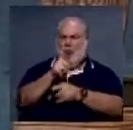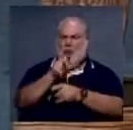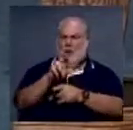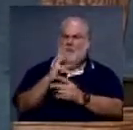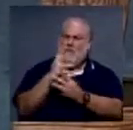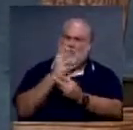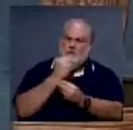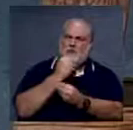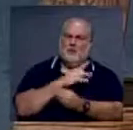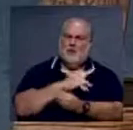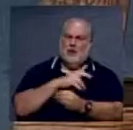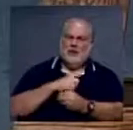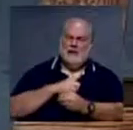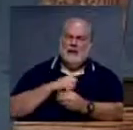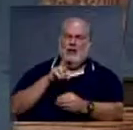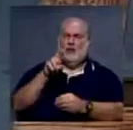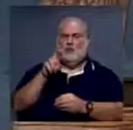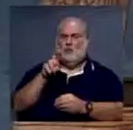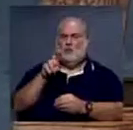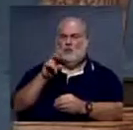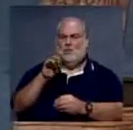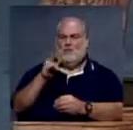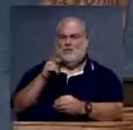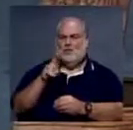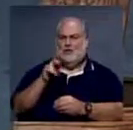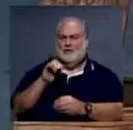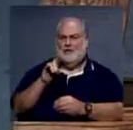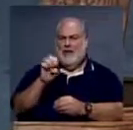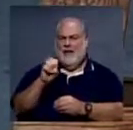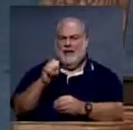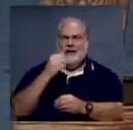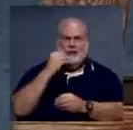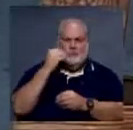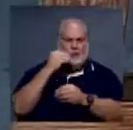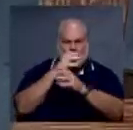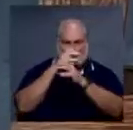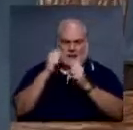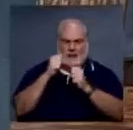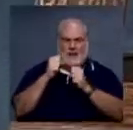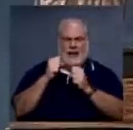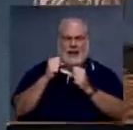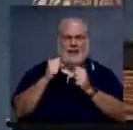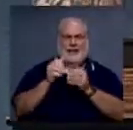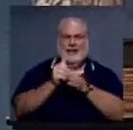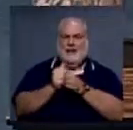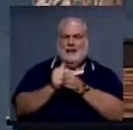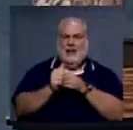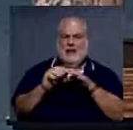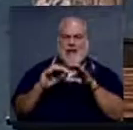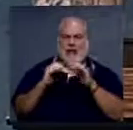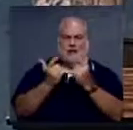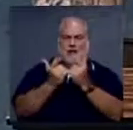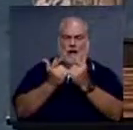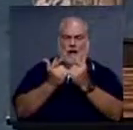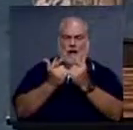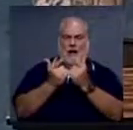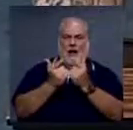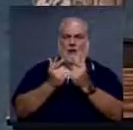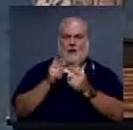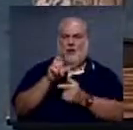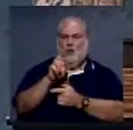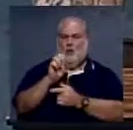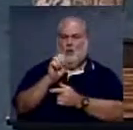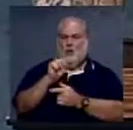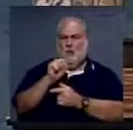am the Riverside Neighborhood Association president, and I serve on the Leadership Council at the real estate company where I work.